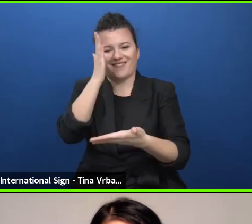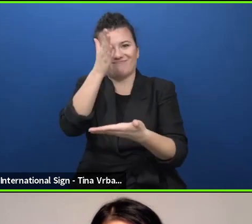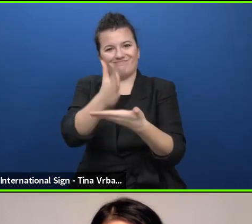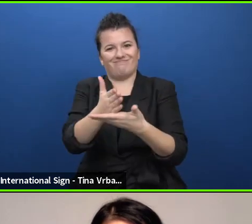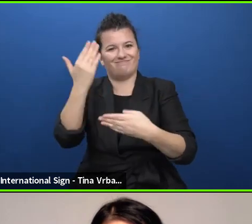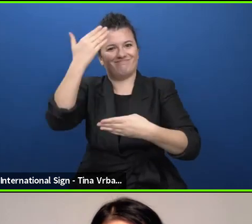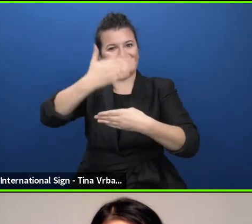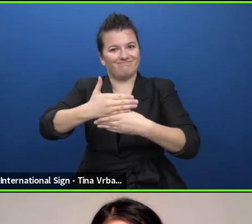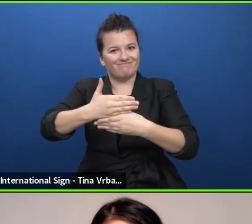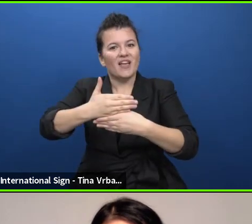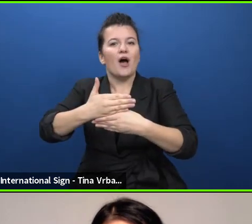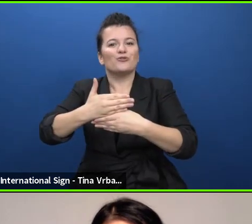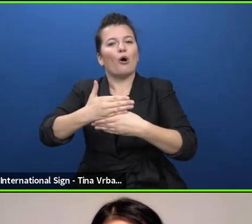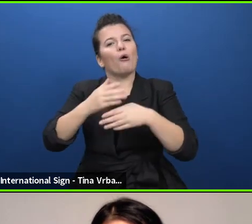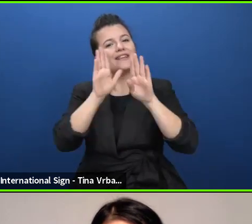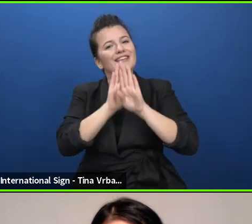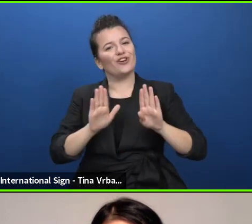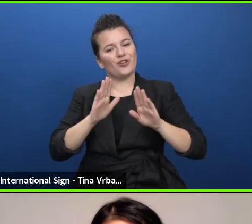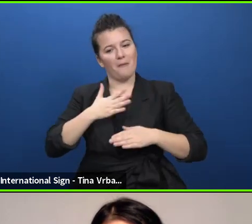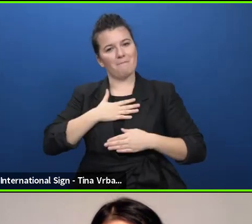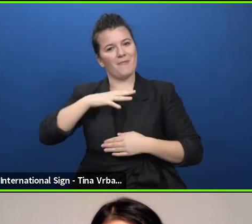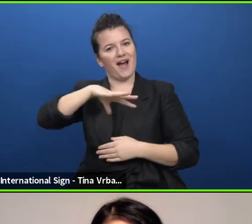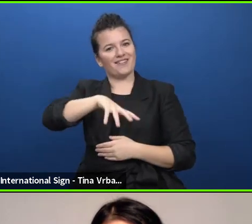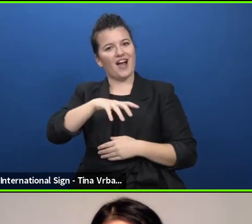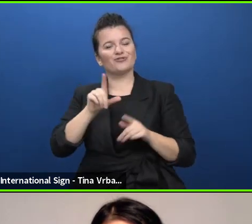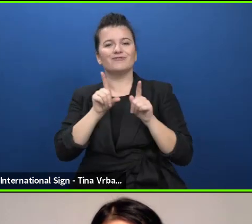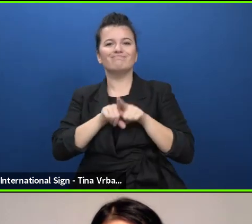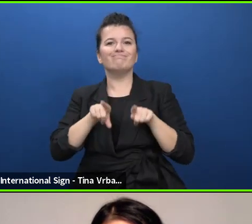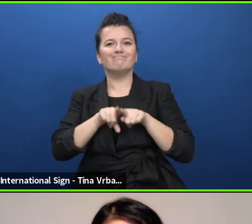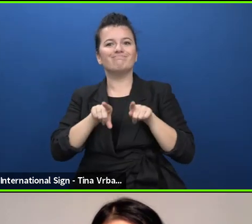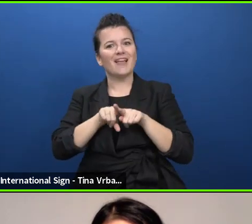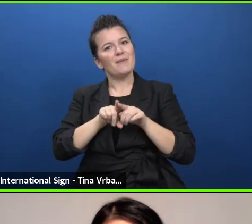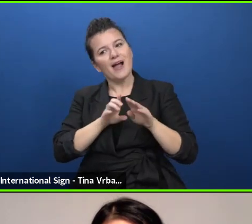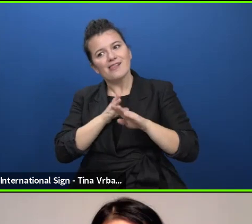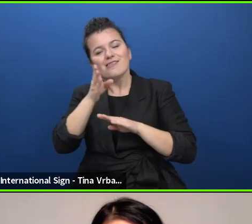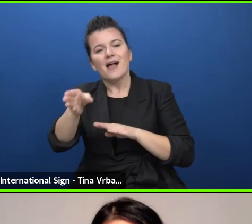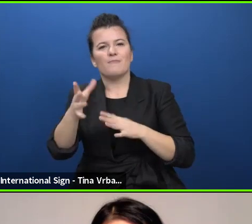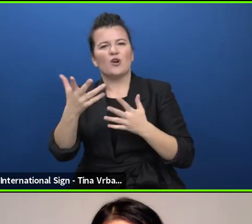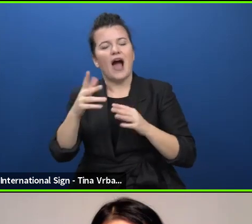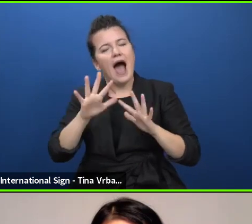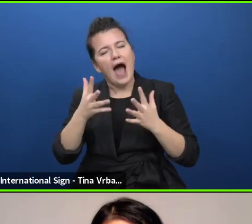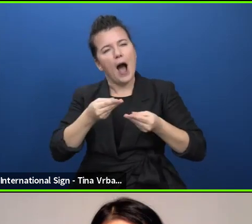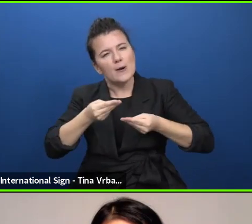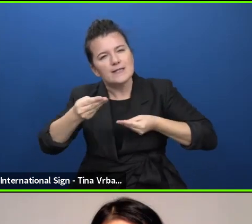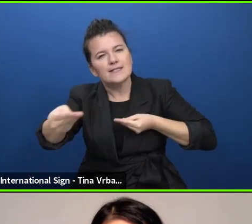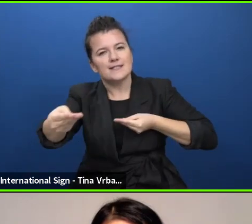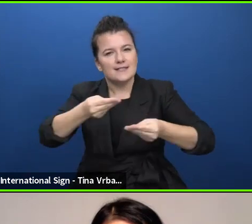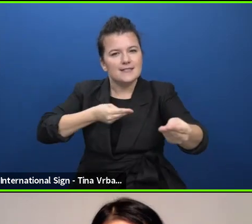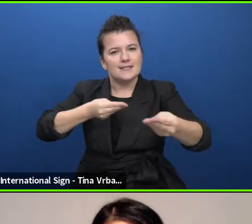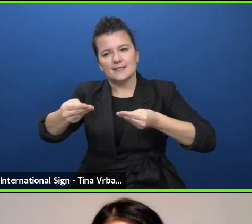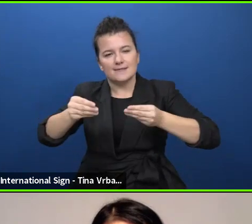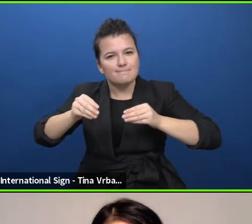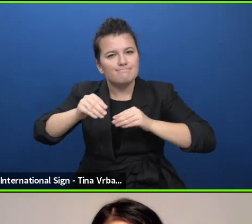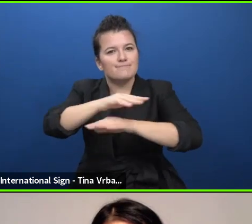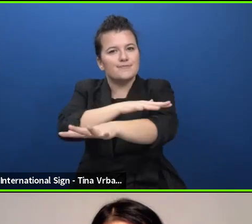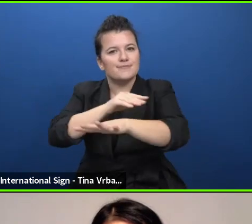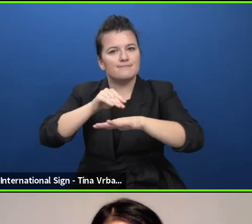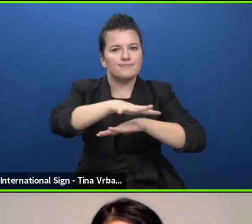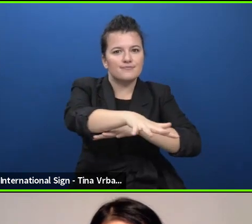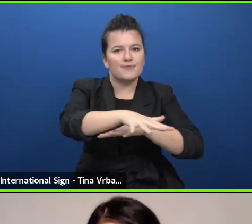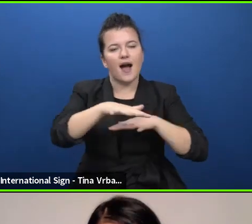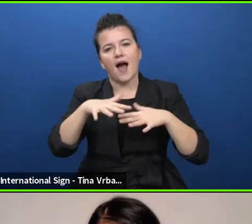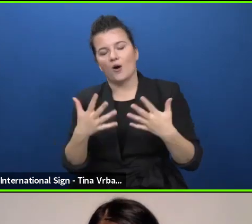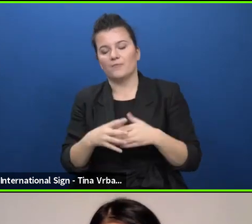origin. So, in this first mapping, we looked at the major questions that were at stake,